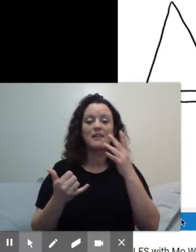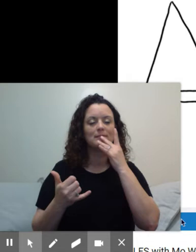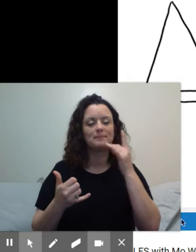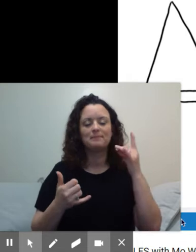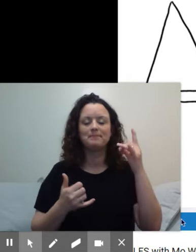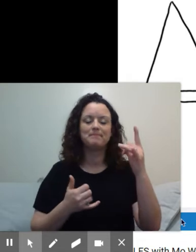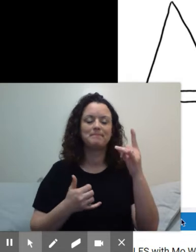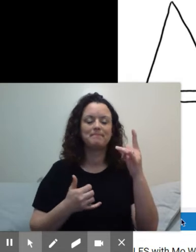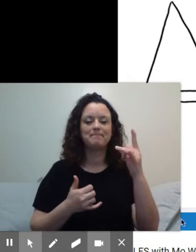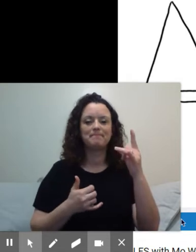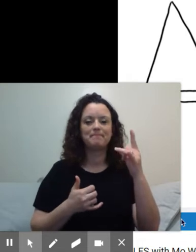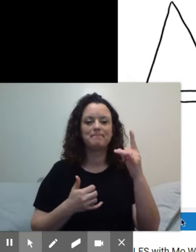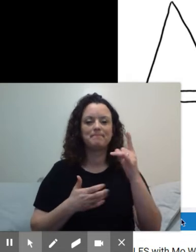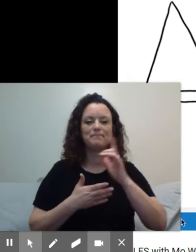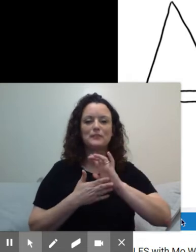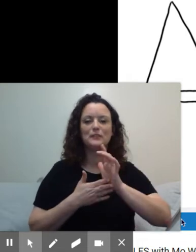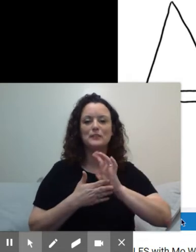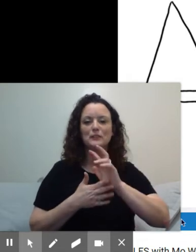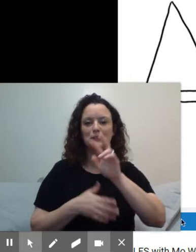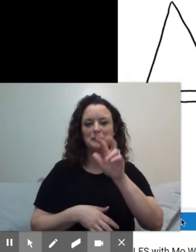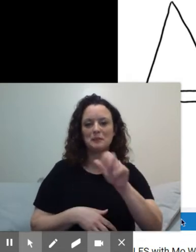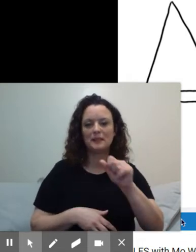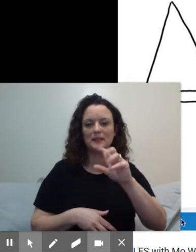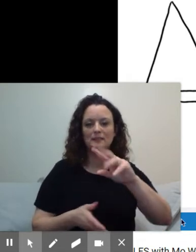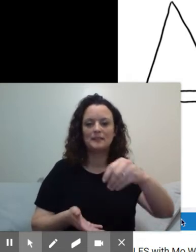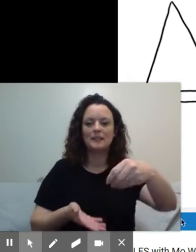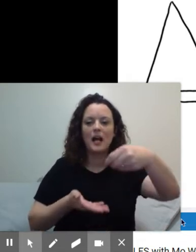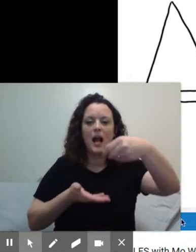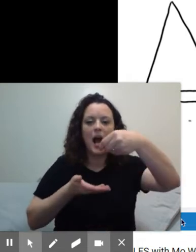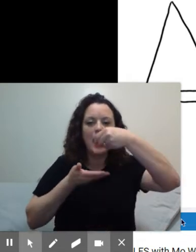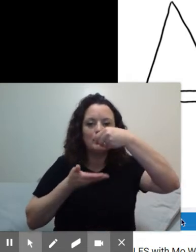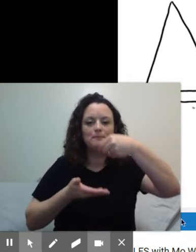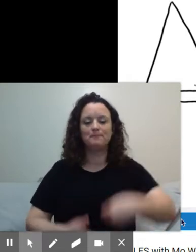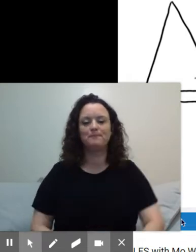delicious slice of cheese pizza.